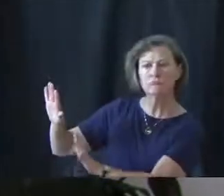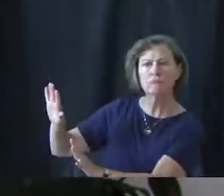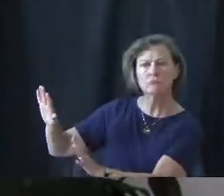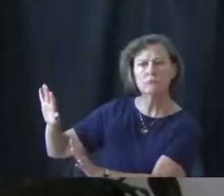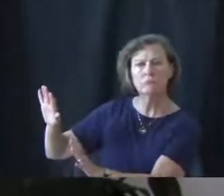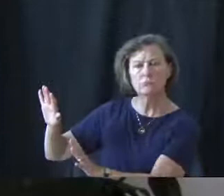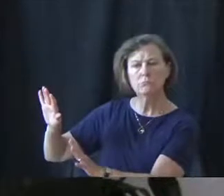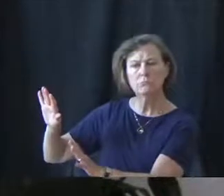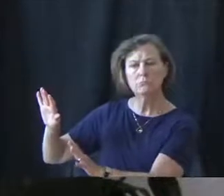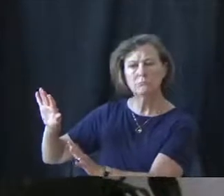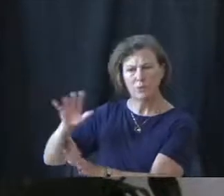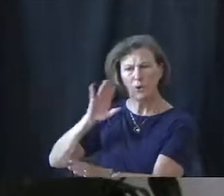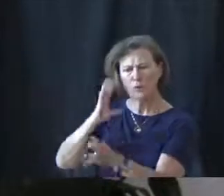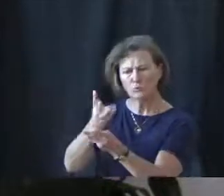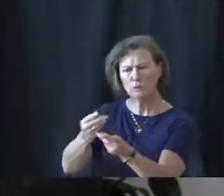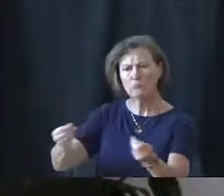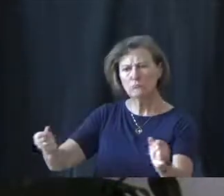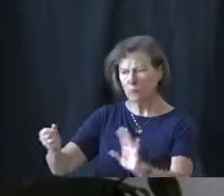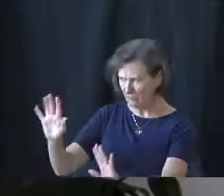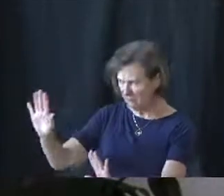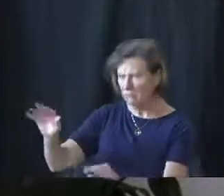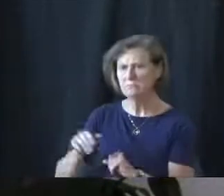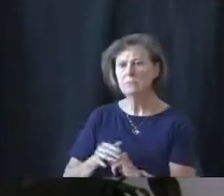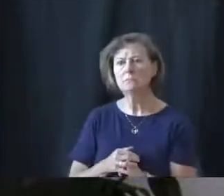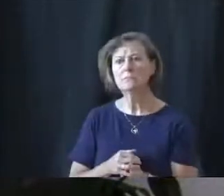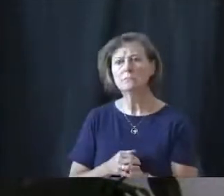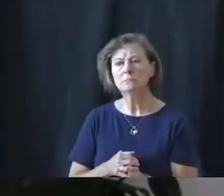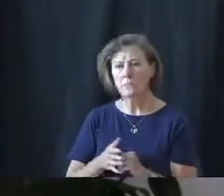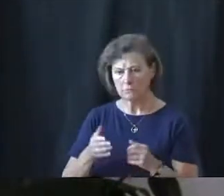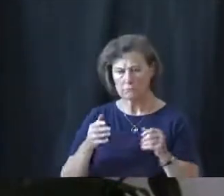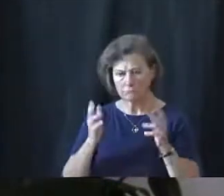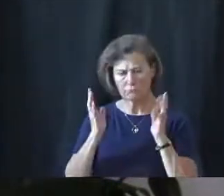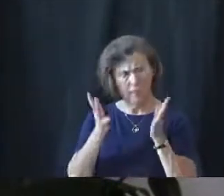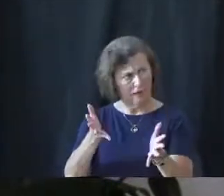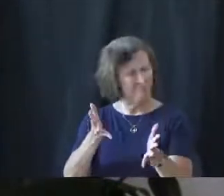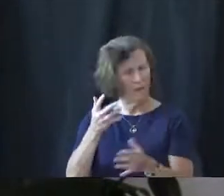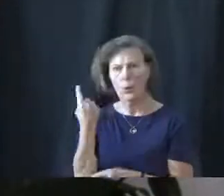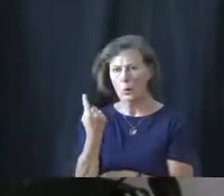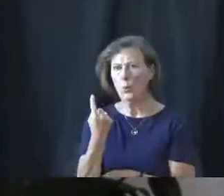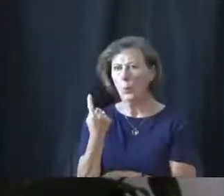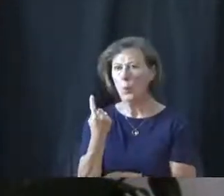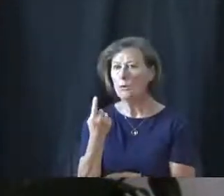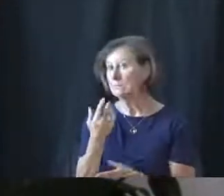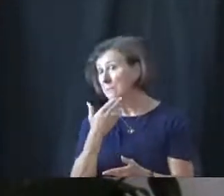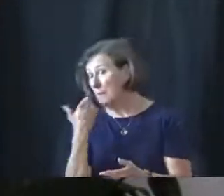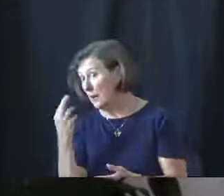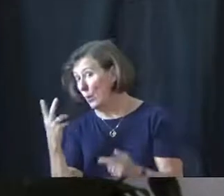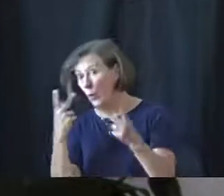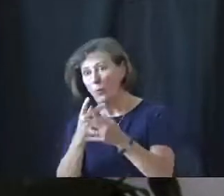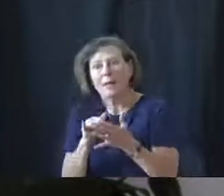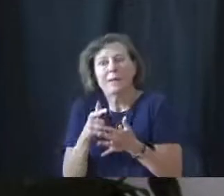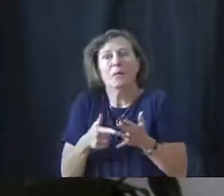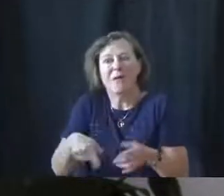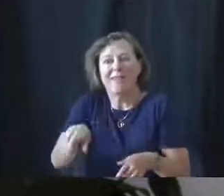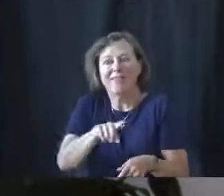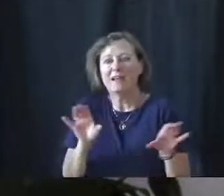it would work itself out, and so just to let me be, and so for better or worse, that's what they did.